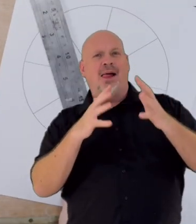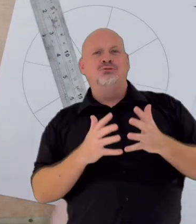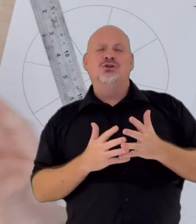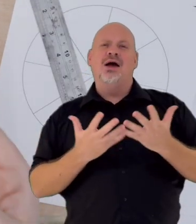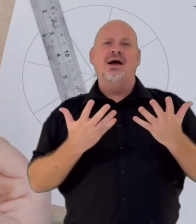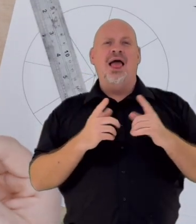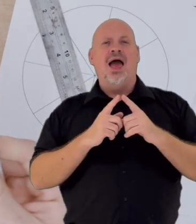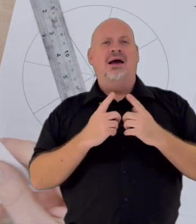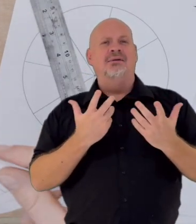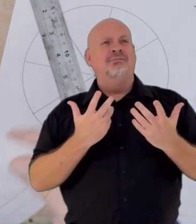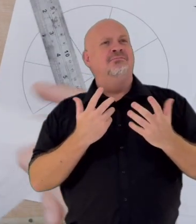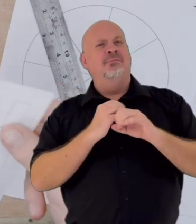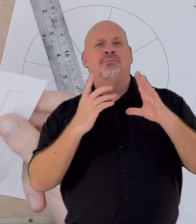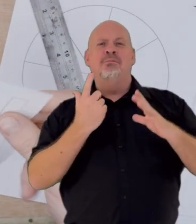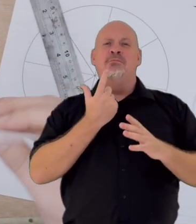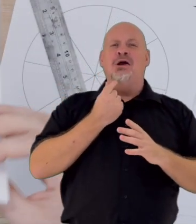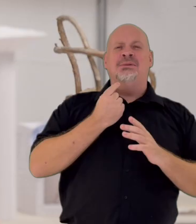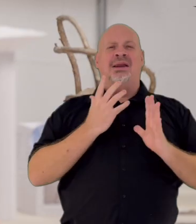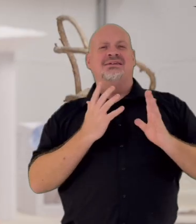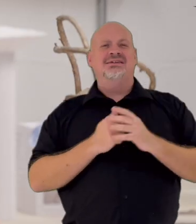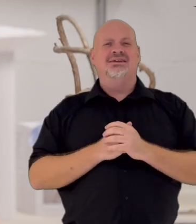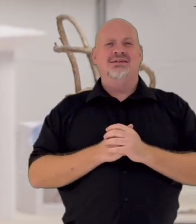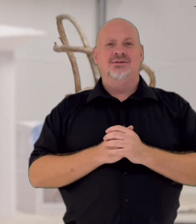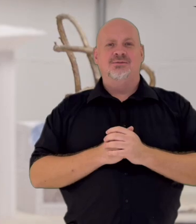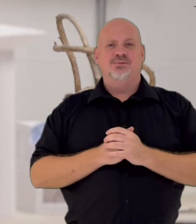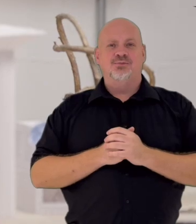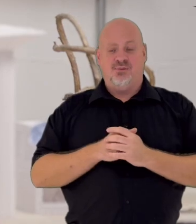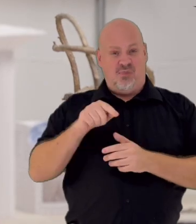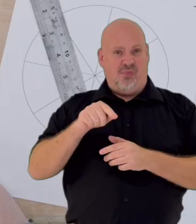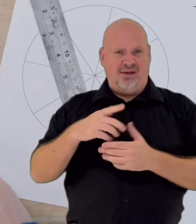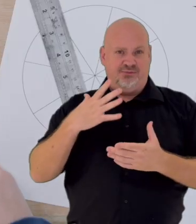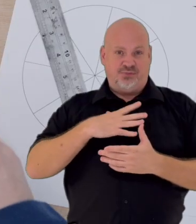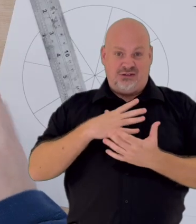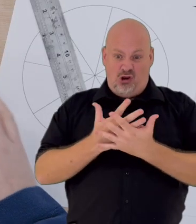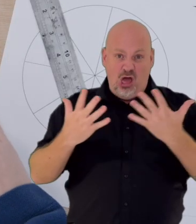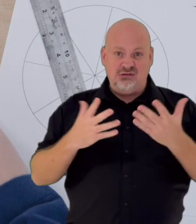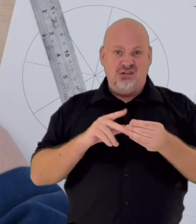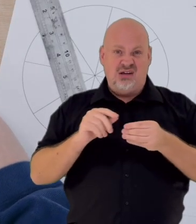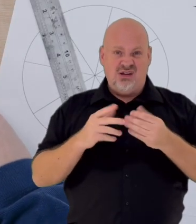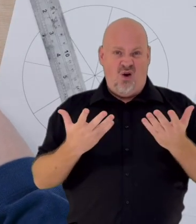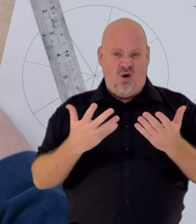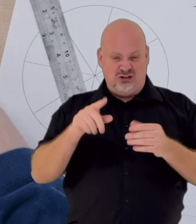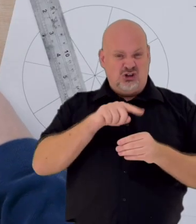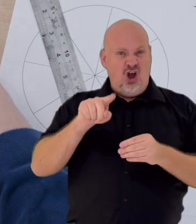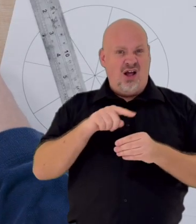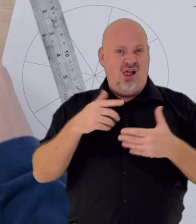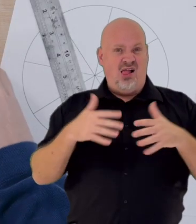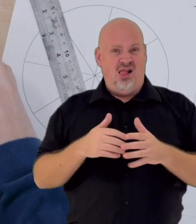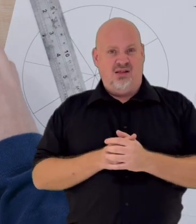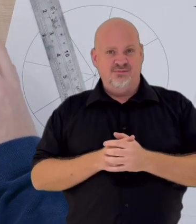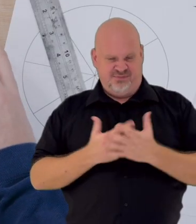So this one's quite easy. It doesn't require much cutting, apart from the circles. So we're just going to roll